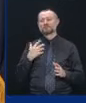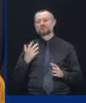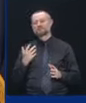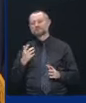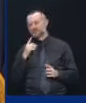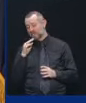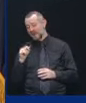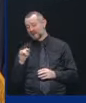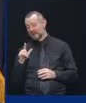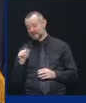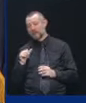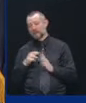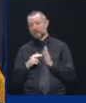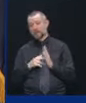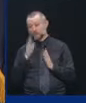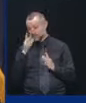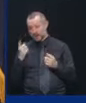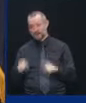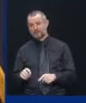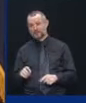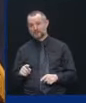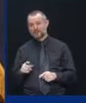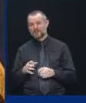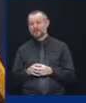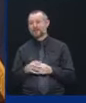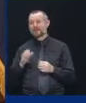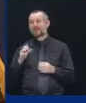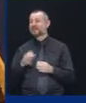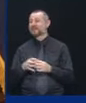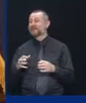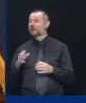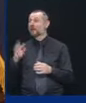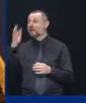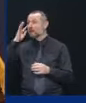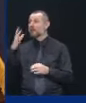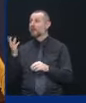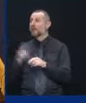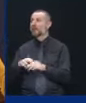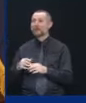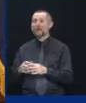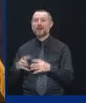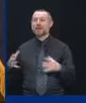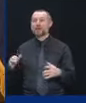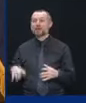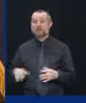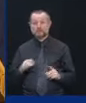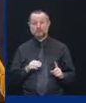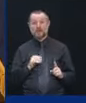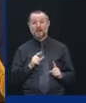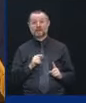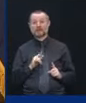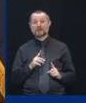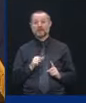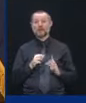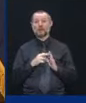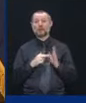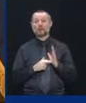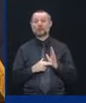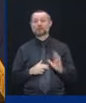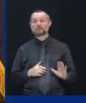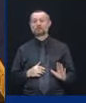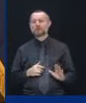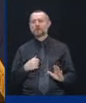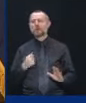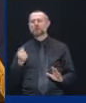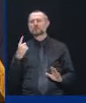increase the supply, and then they never did. And Matilda's rule was understand the reality of the situation.